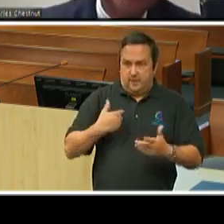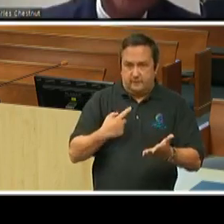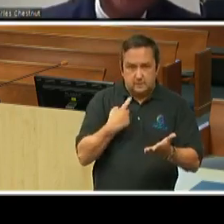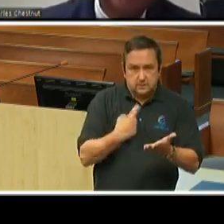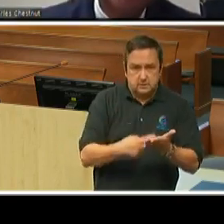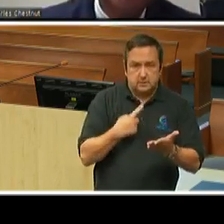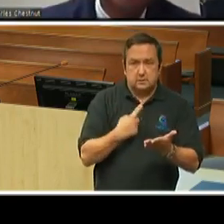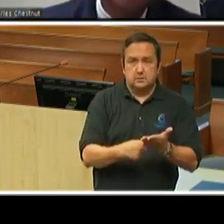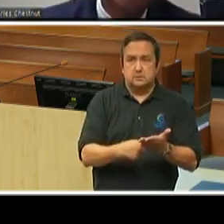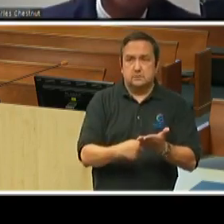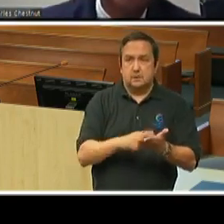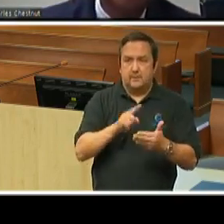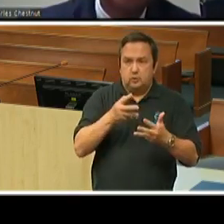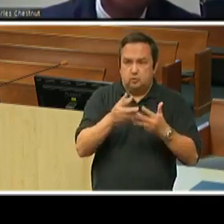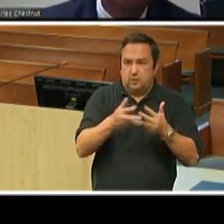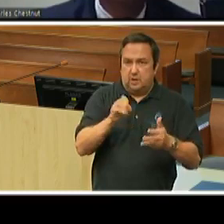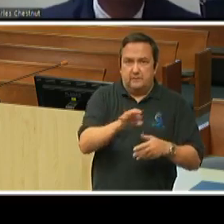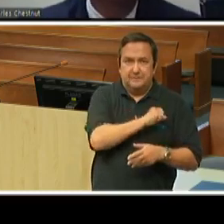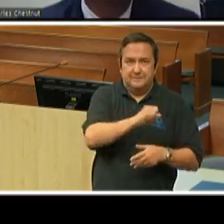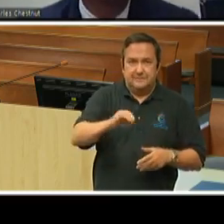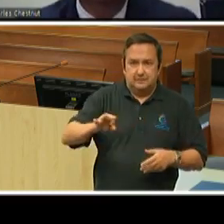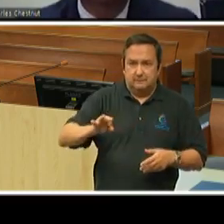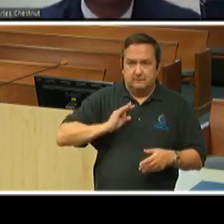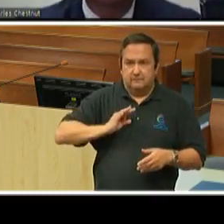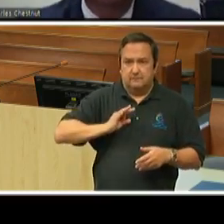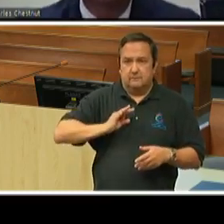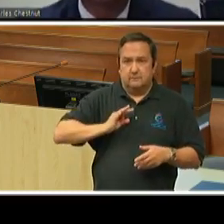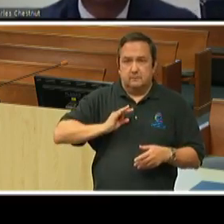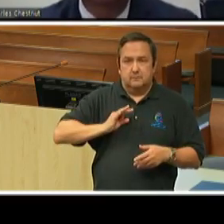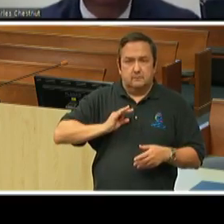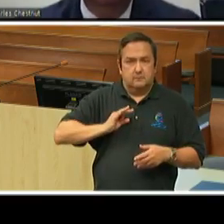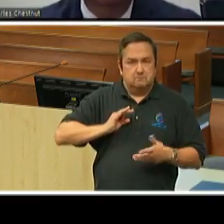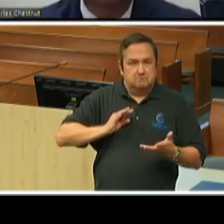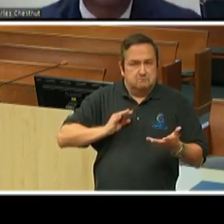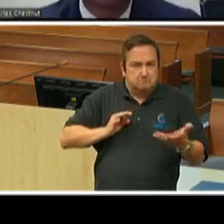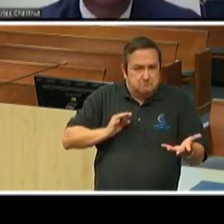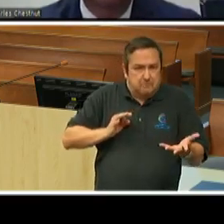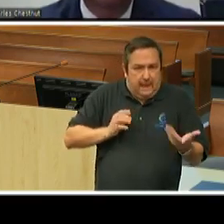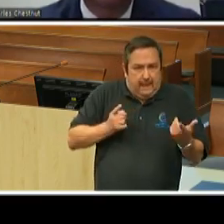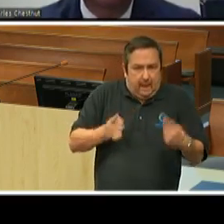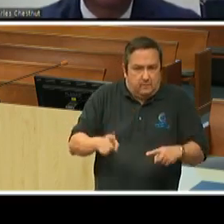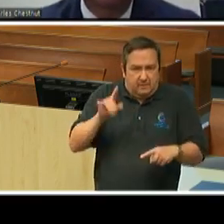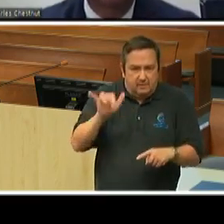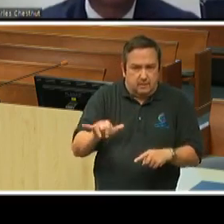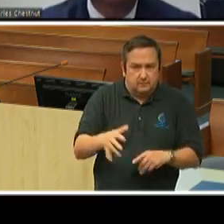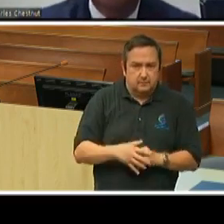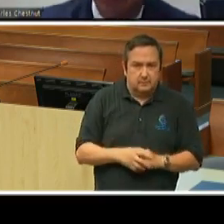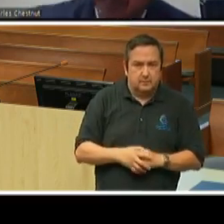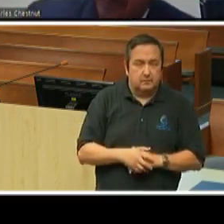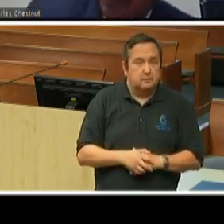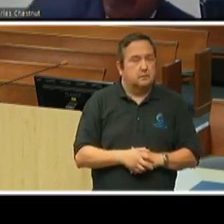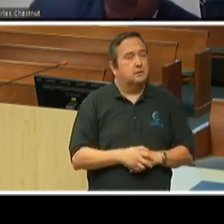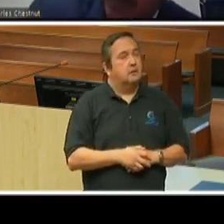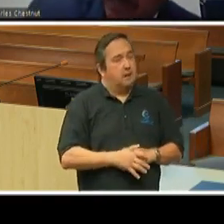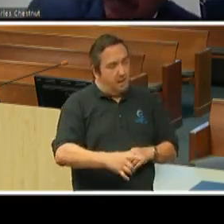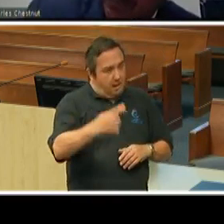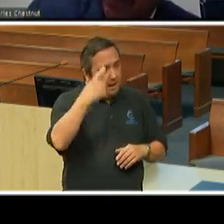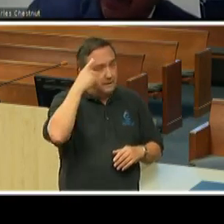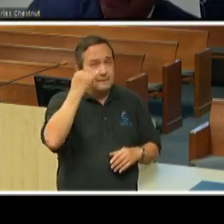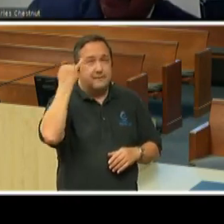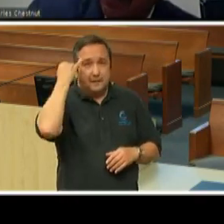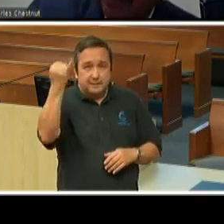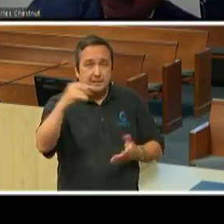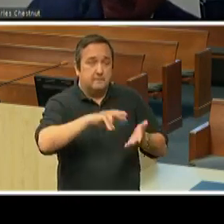we discussed screening of staff, but I'm not sure where we landed on screening of staff. Well, I think the idea is